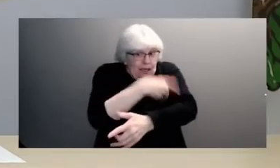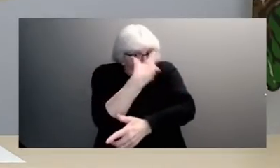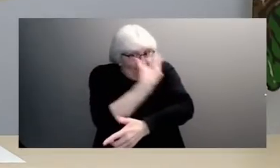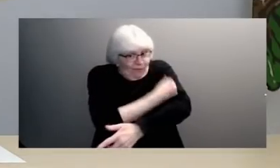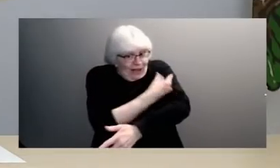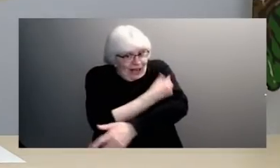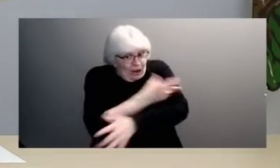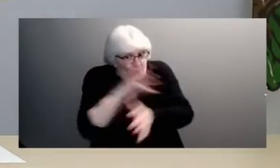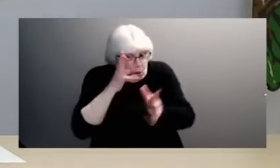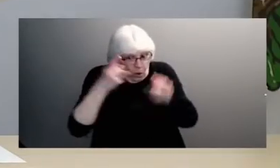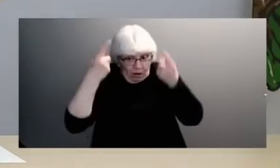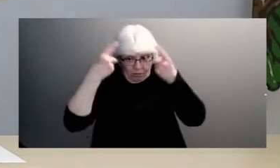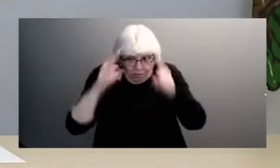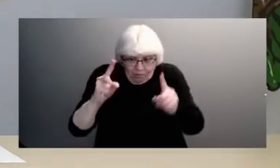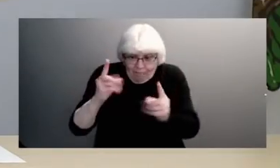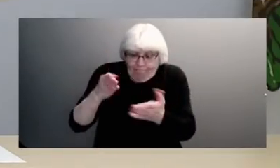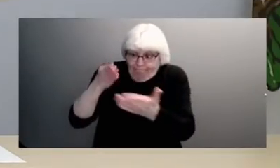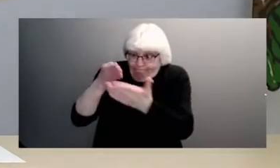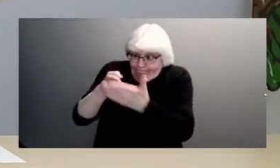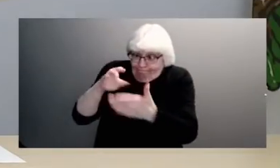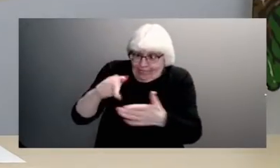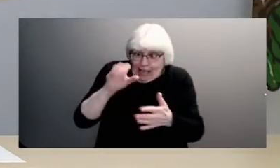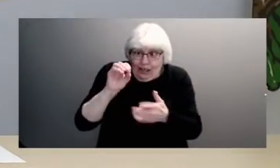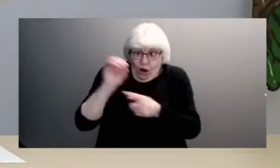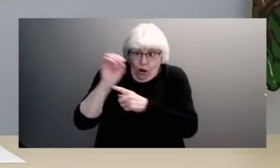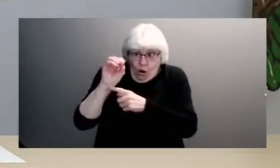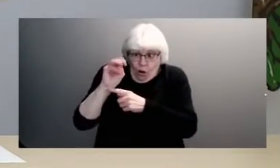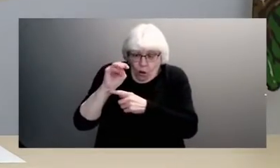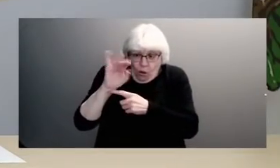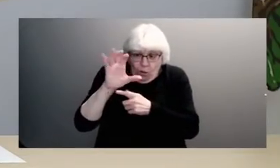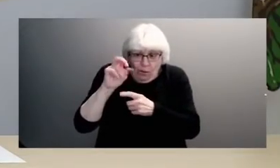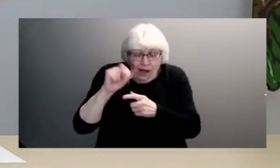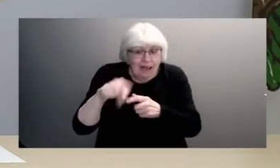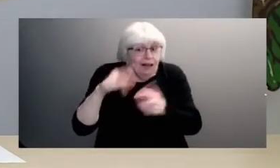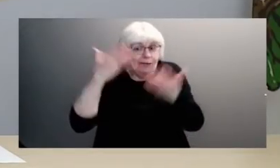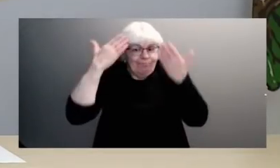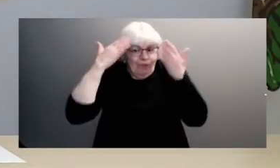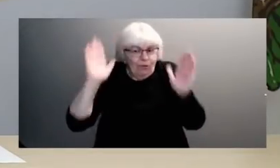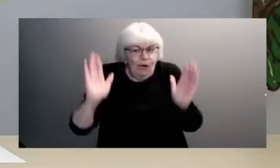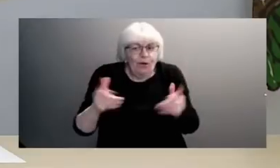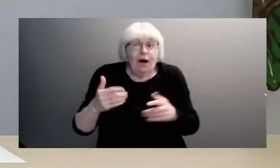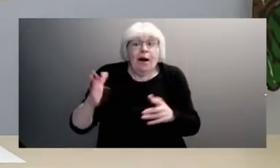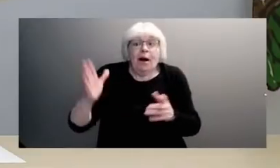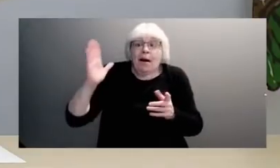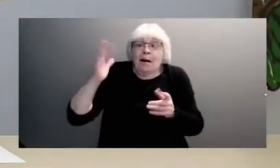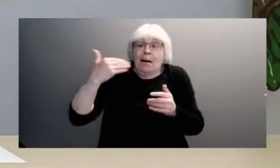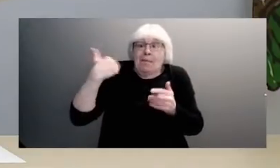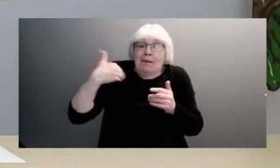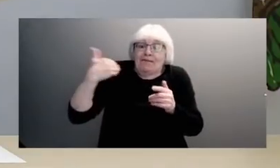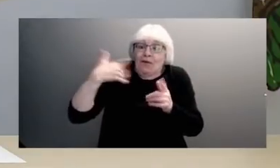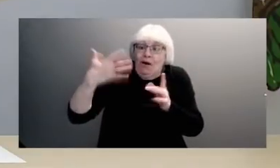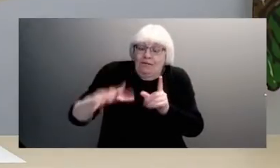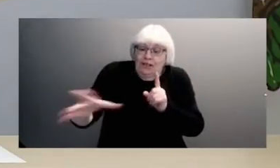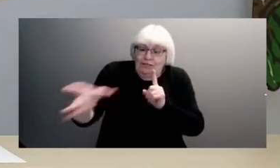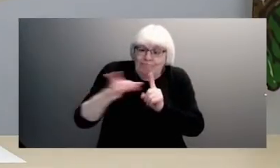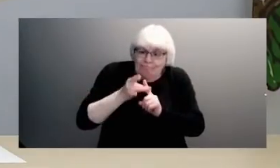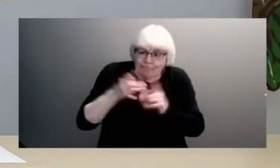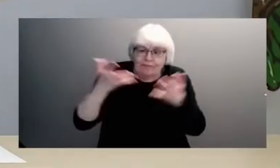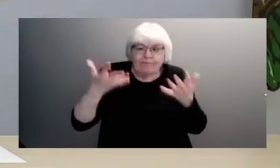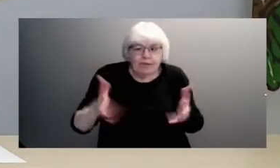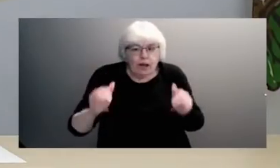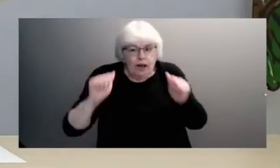having another strain of COVID-19. Omicron has the ability to evade immunity from previous